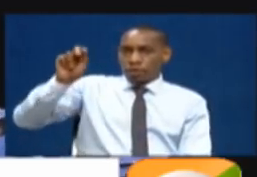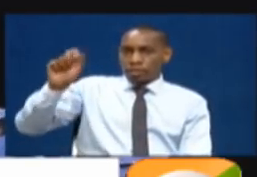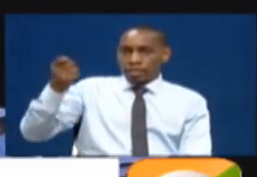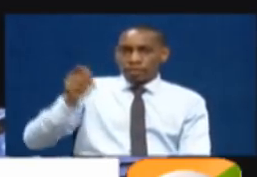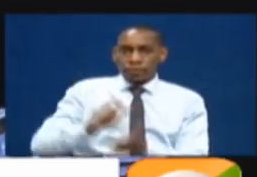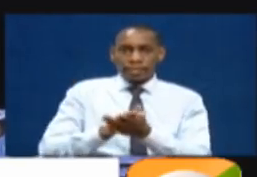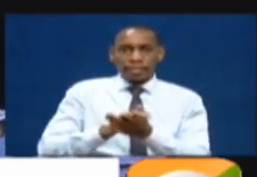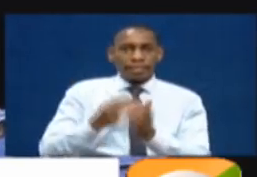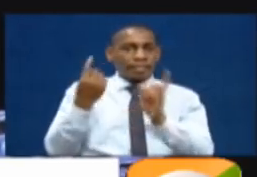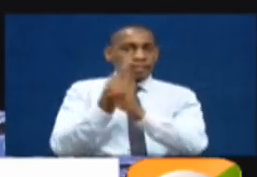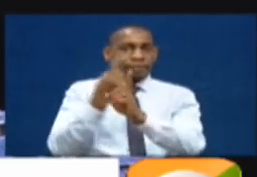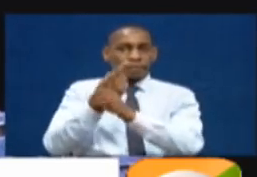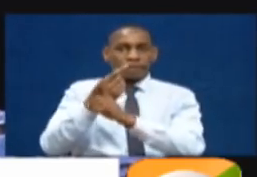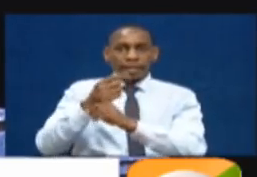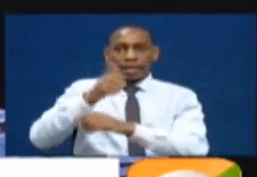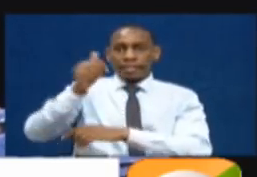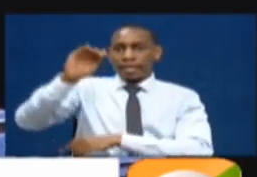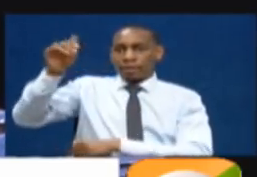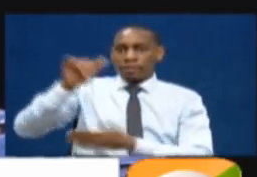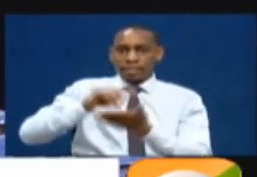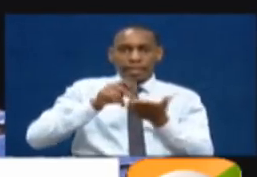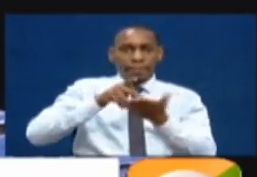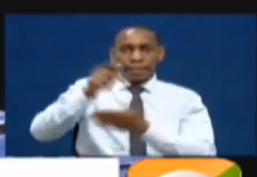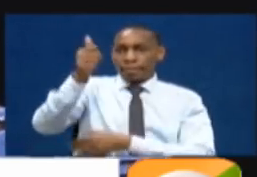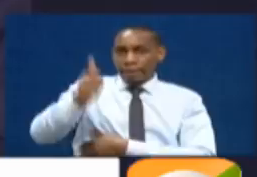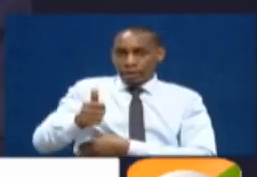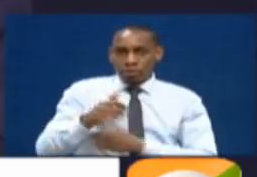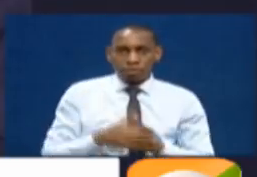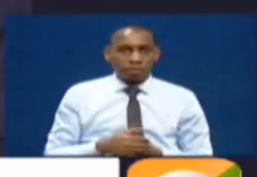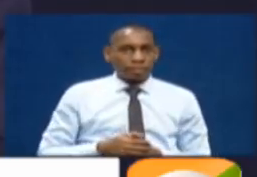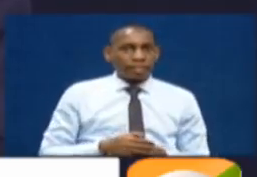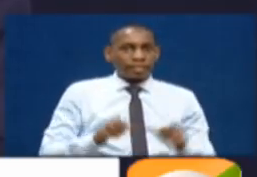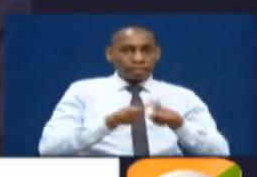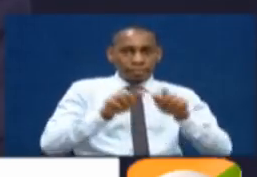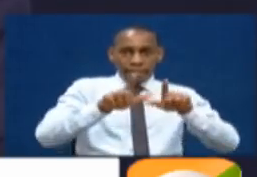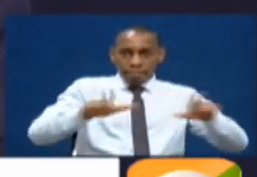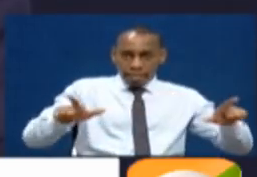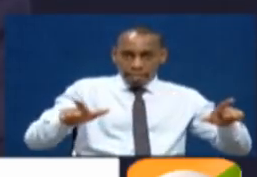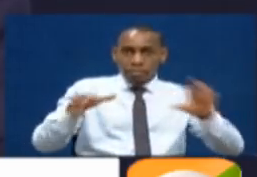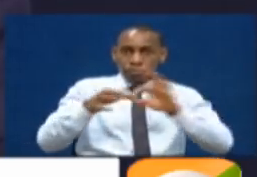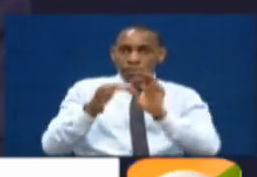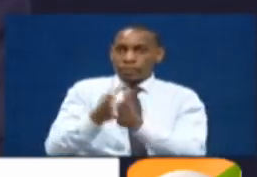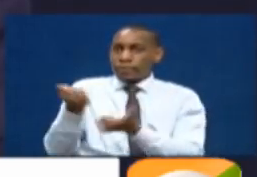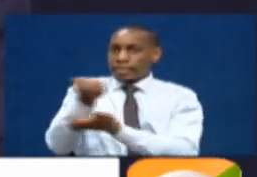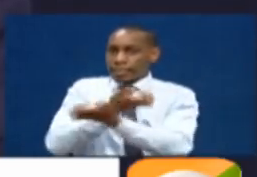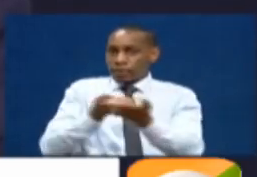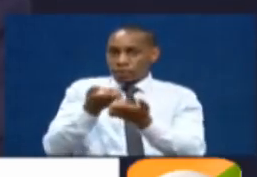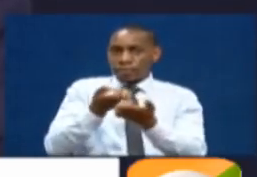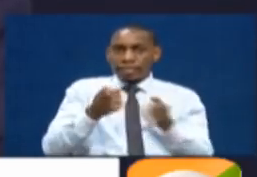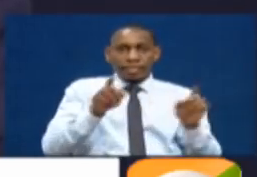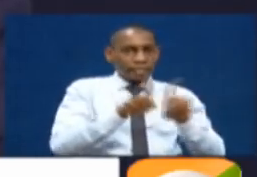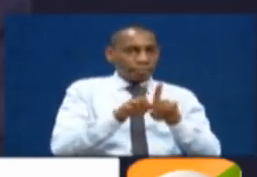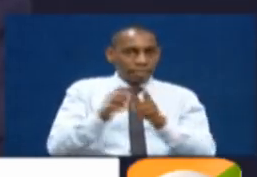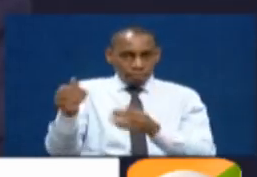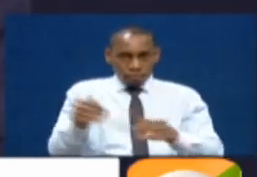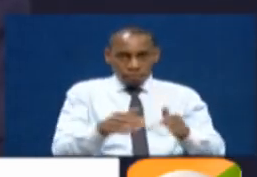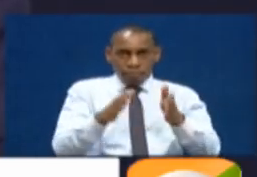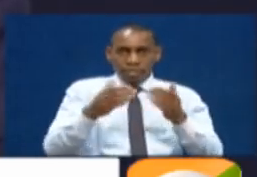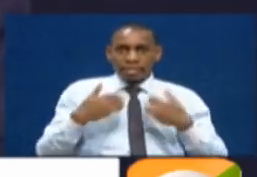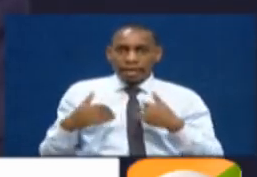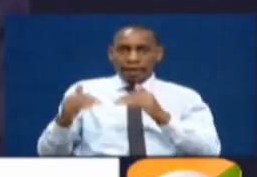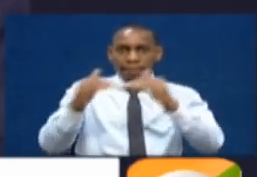all other, in many other counties that haven't been paid out. Isn't land a factor of economy? Isn't this a way to bring about a level